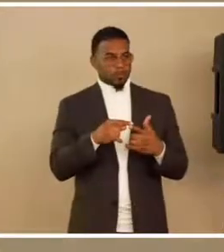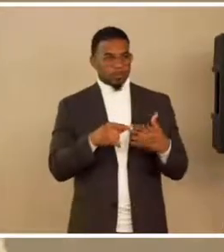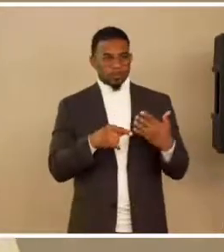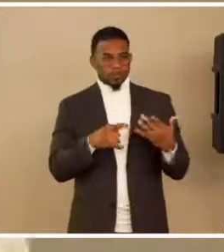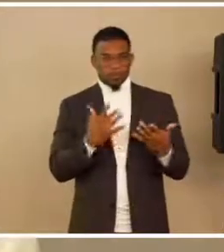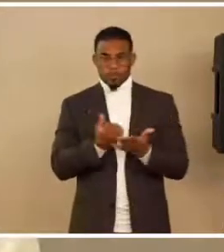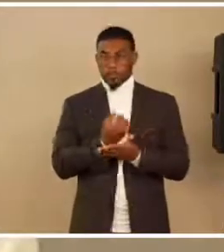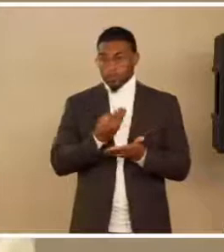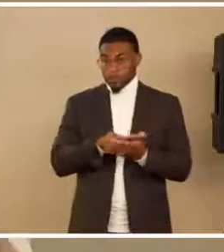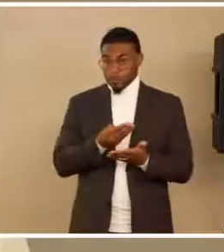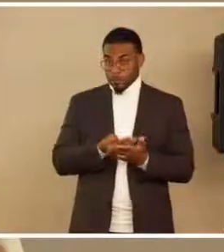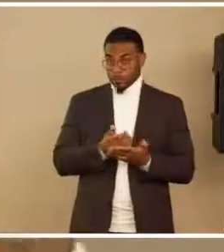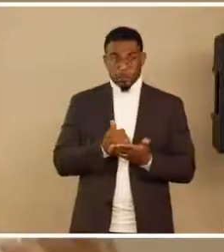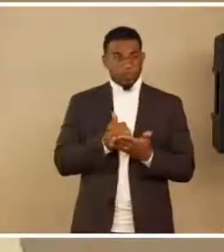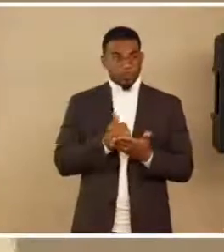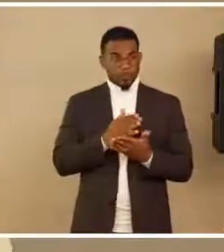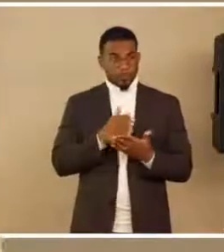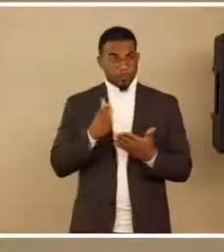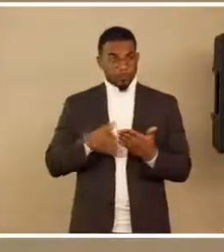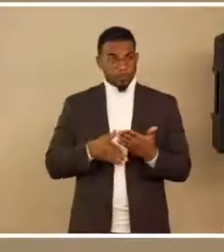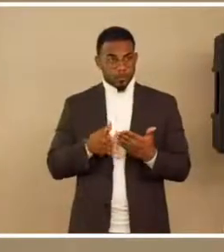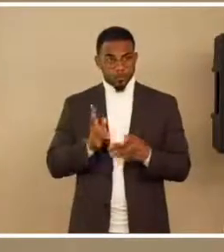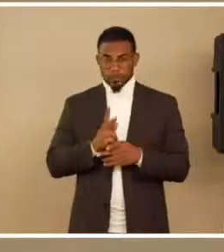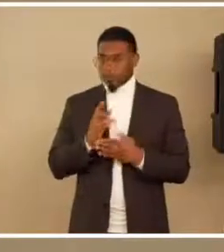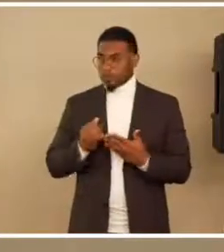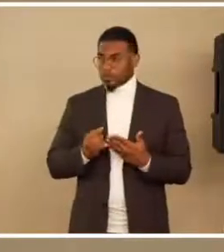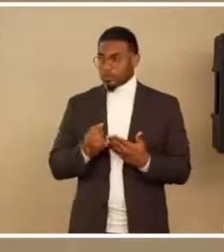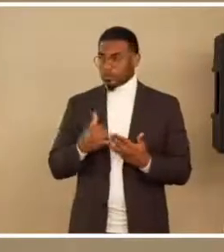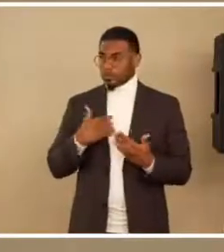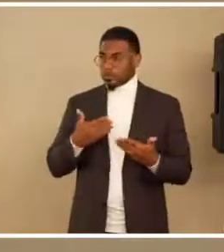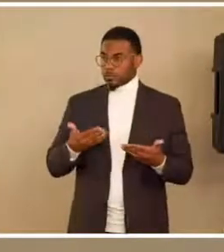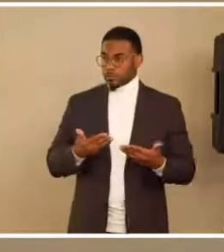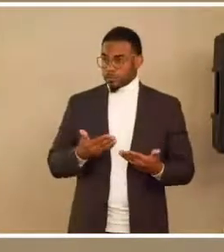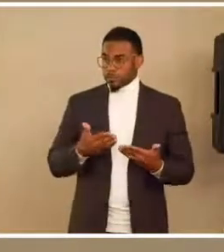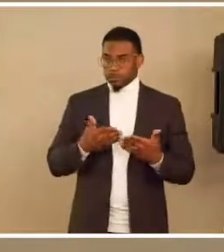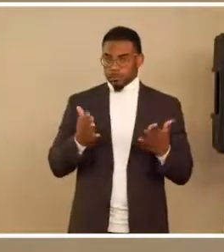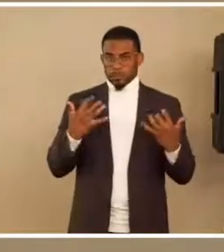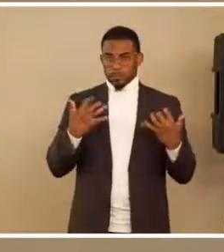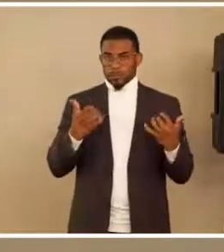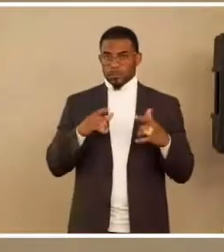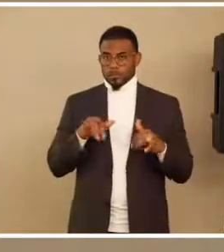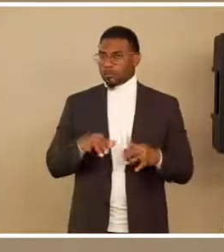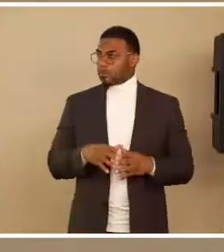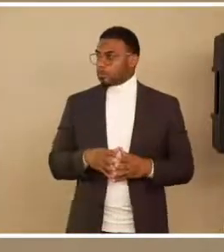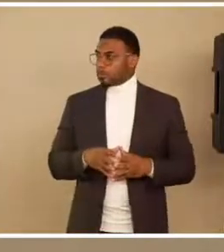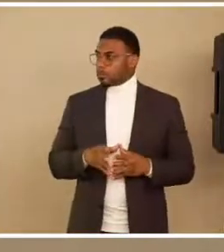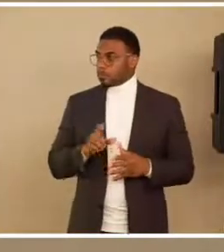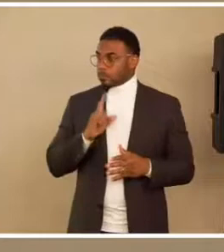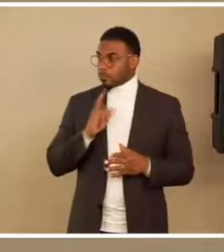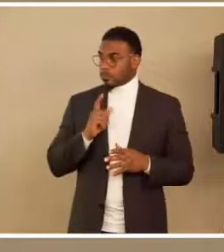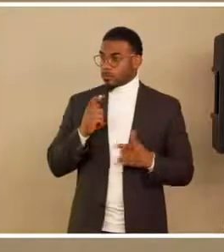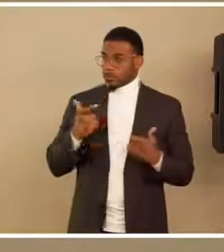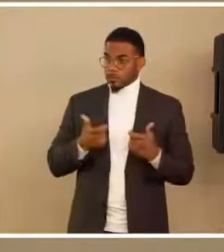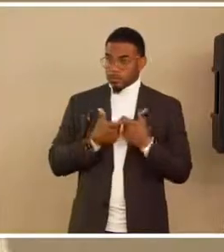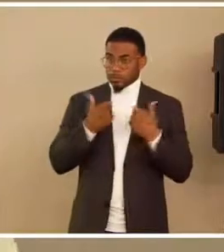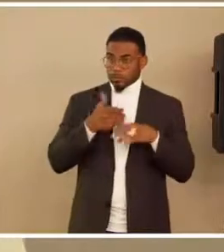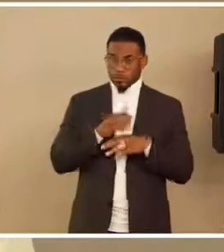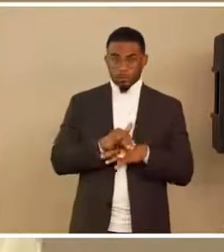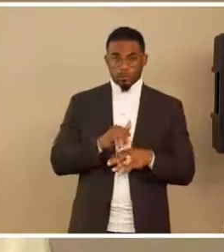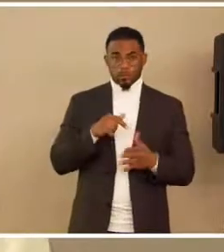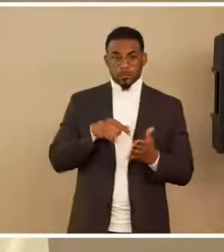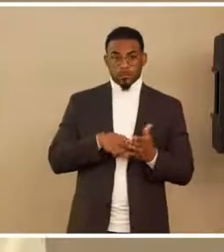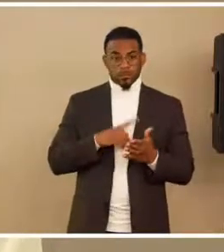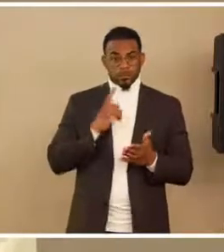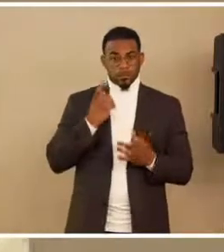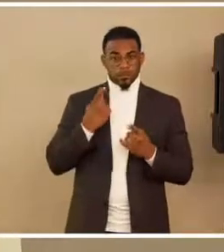to win money to help finish their projects. And we are inviting the general audience to that. There'll be a reception right after, and